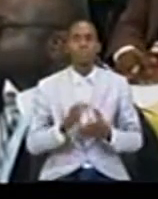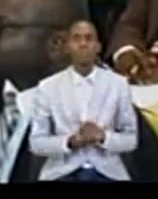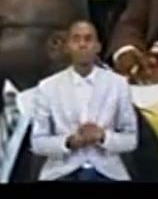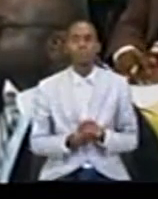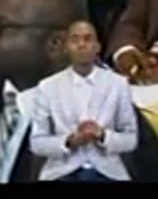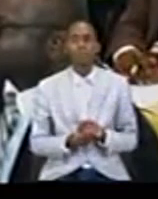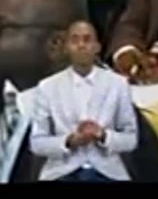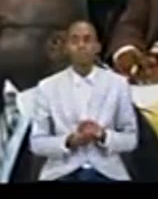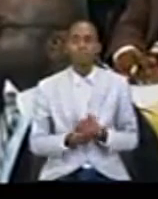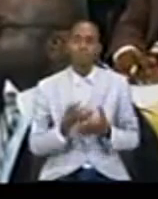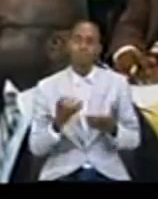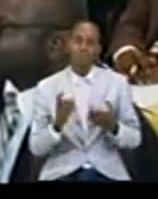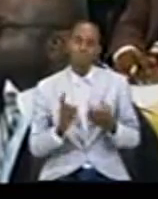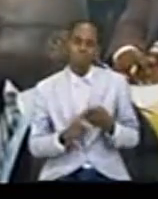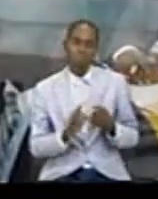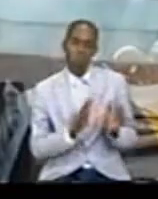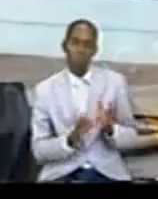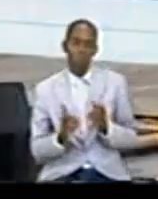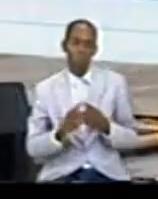Wanting to get married.